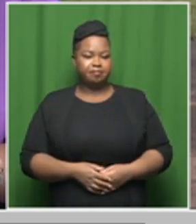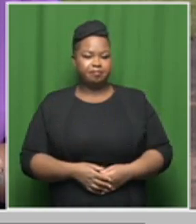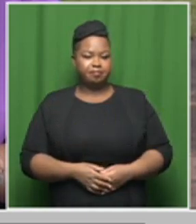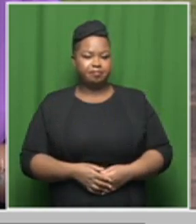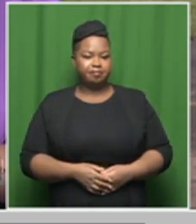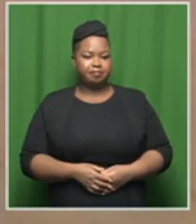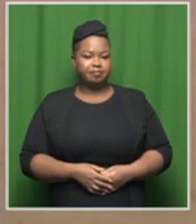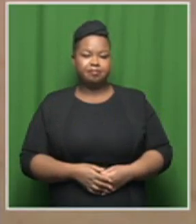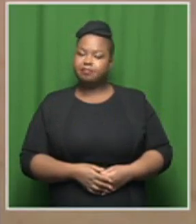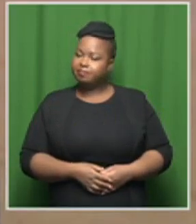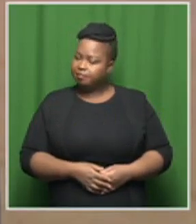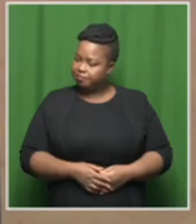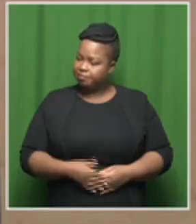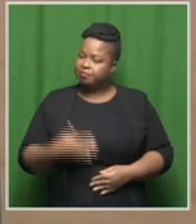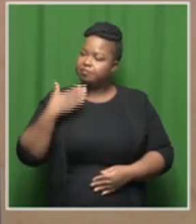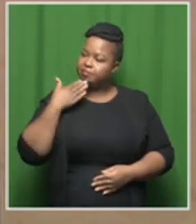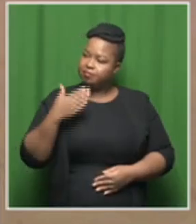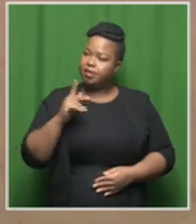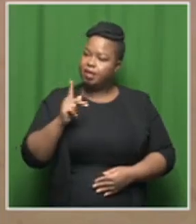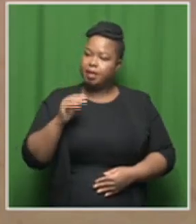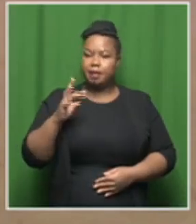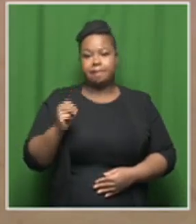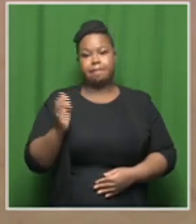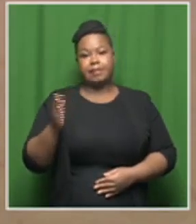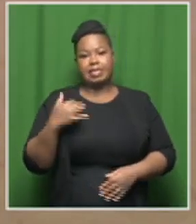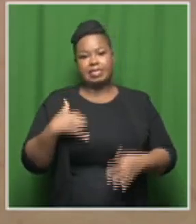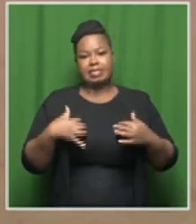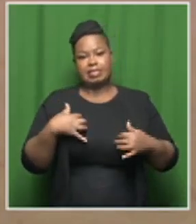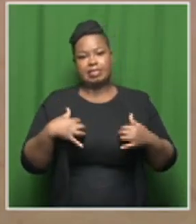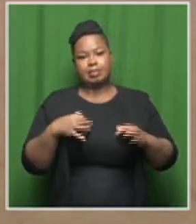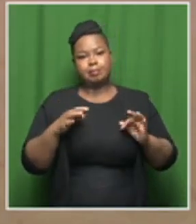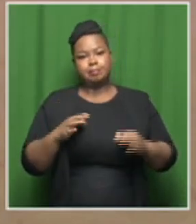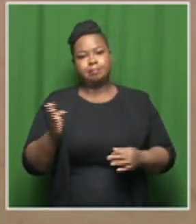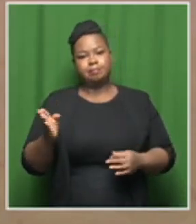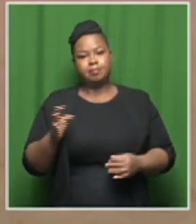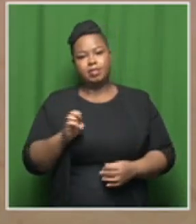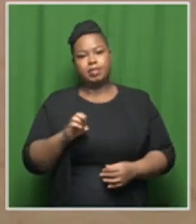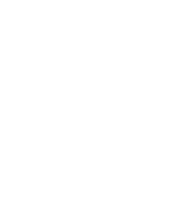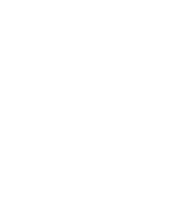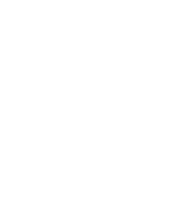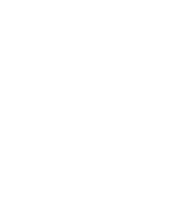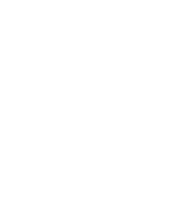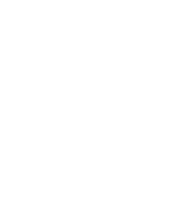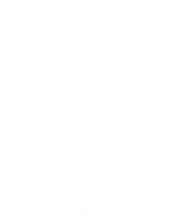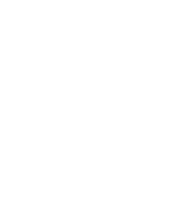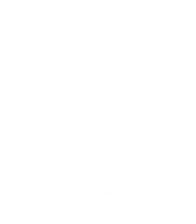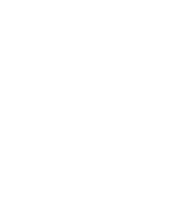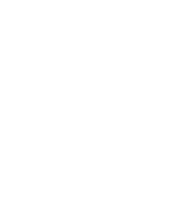Well, thank you so much, Kim Daniels. Very exciting development there in the Eastern Cape.